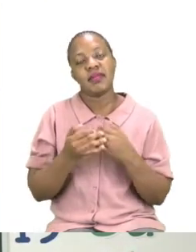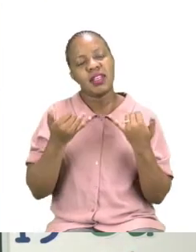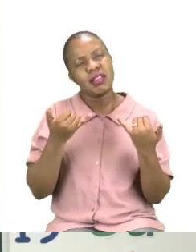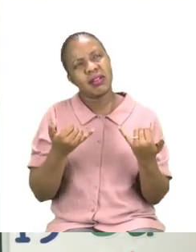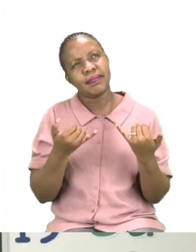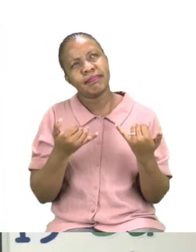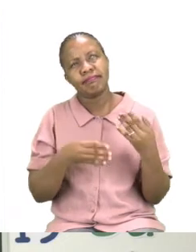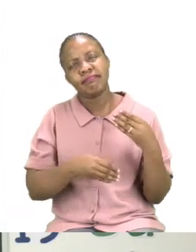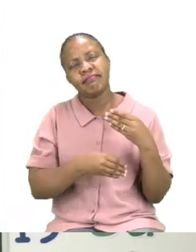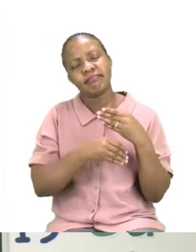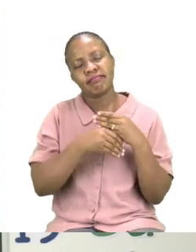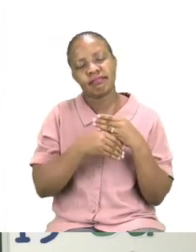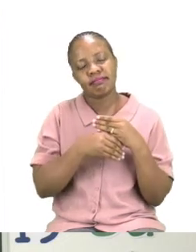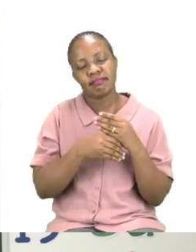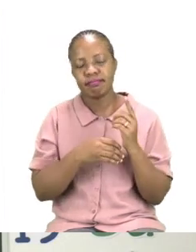we are going to